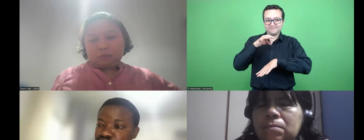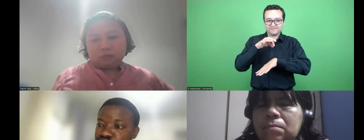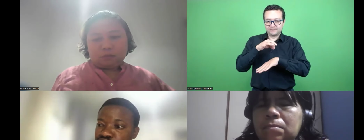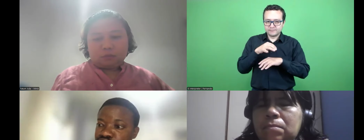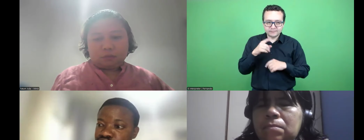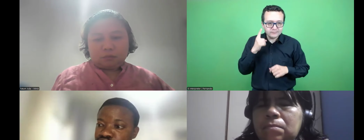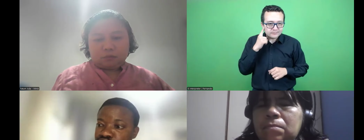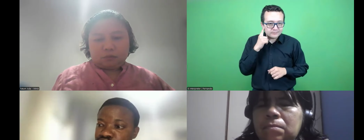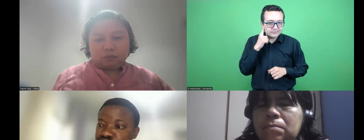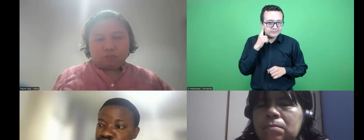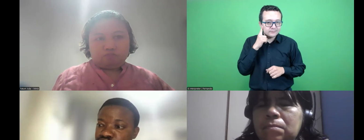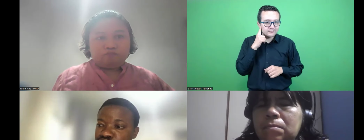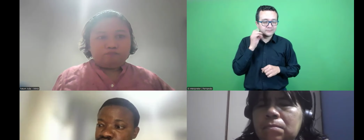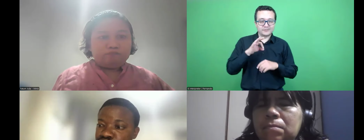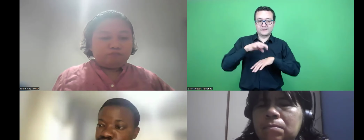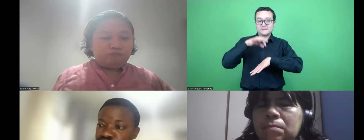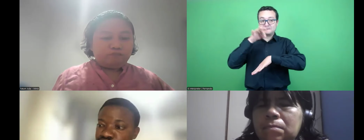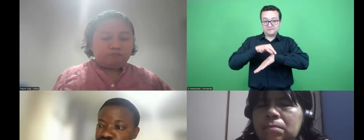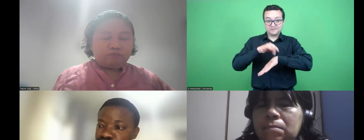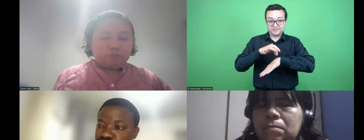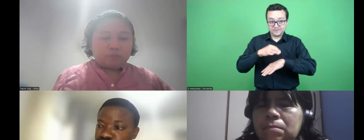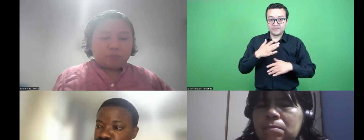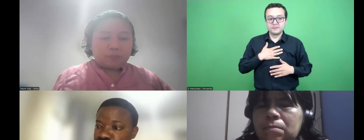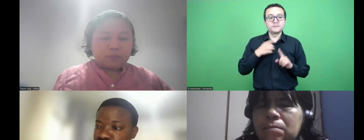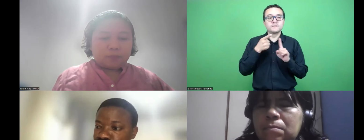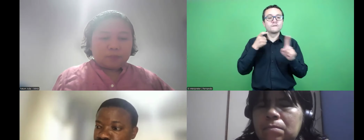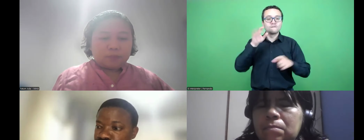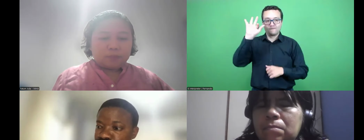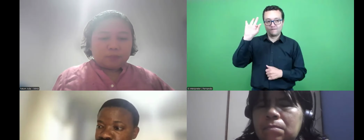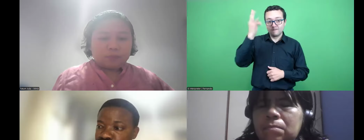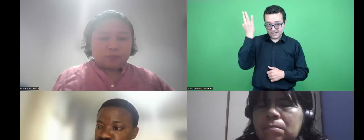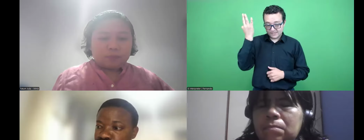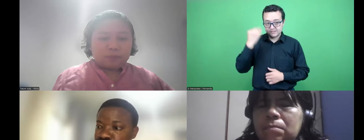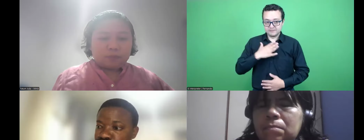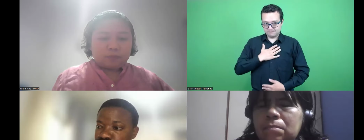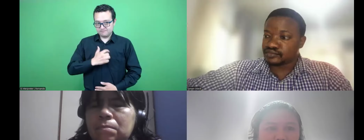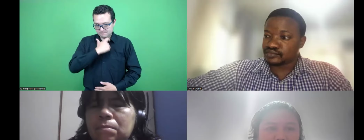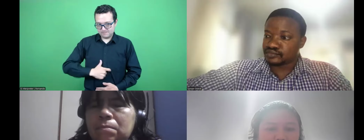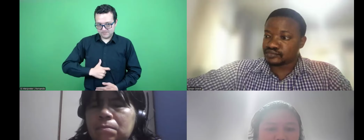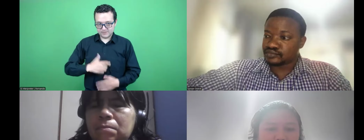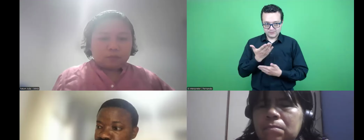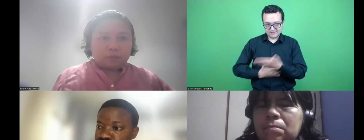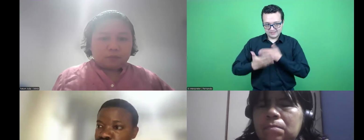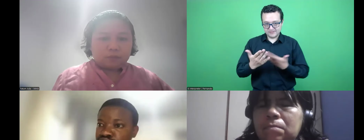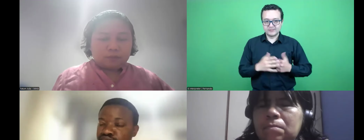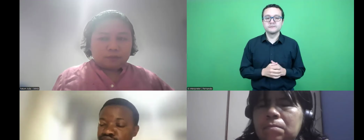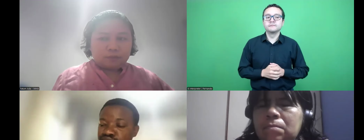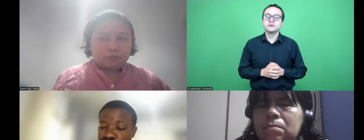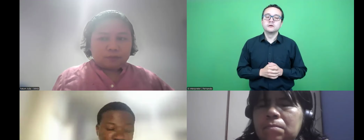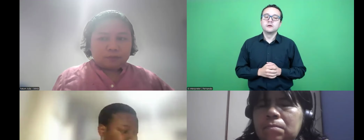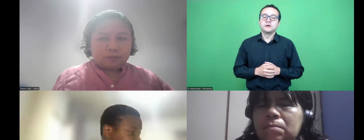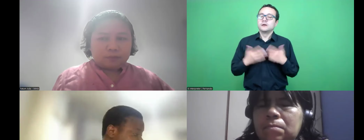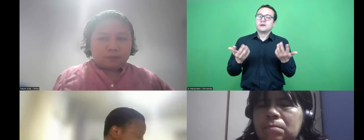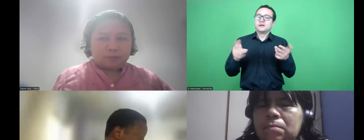As to the priorities, in my opinion, I think that, as was